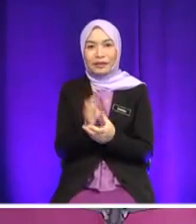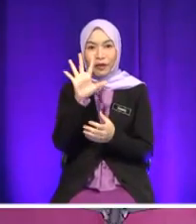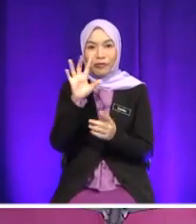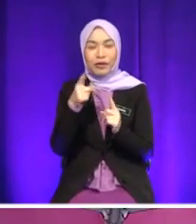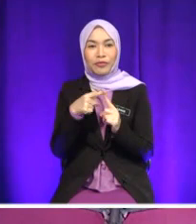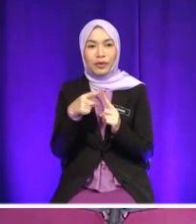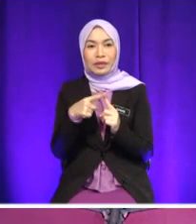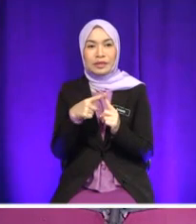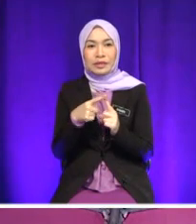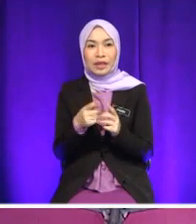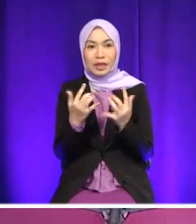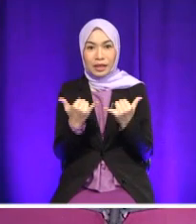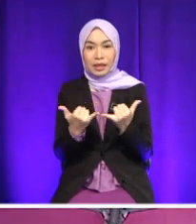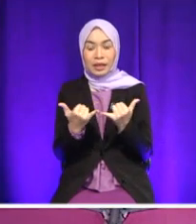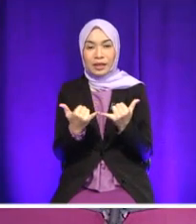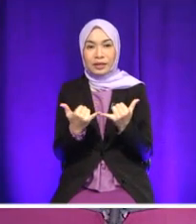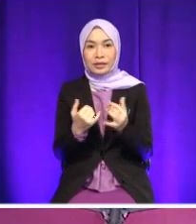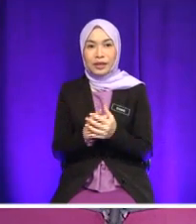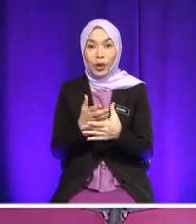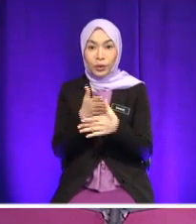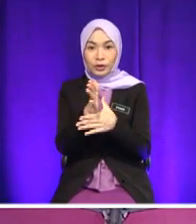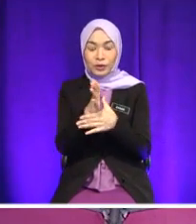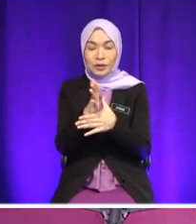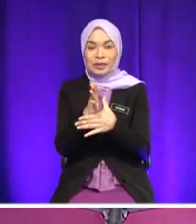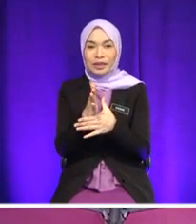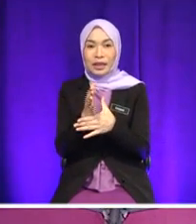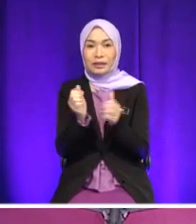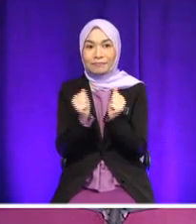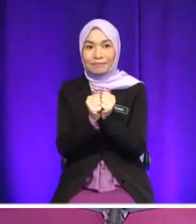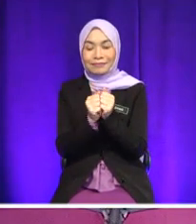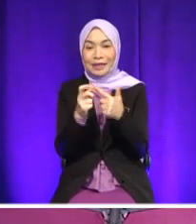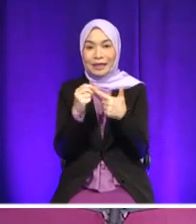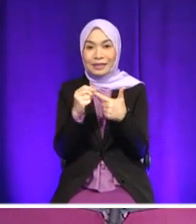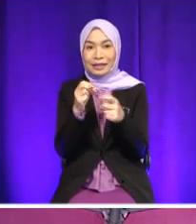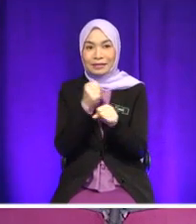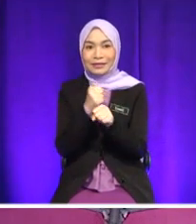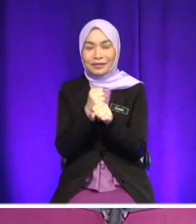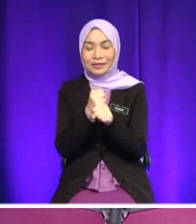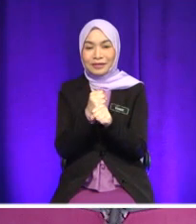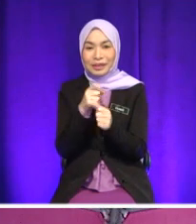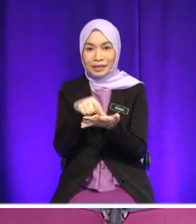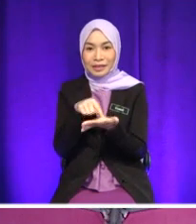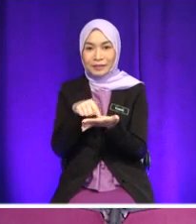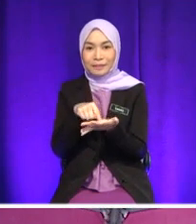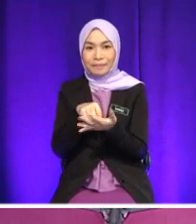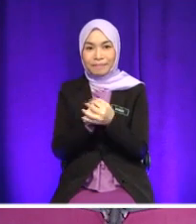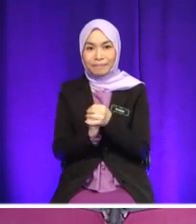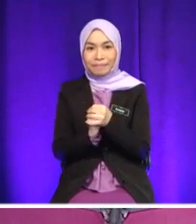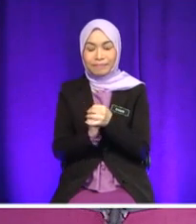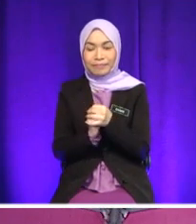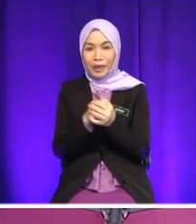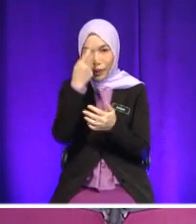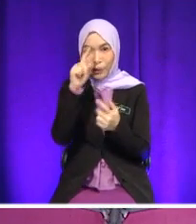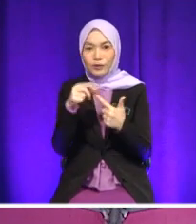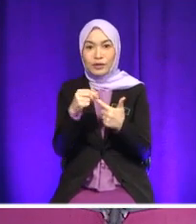on to the second task. Remember, the second task here, right? Remember this one? Yeah. Okay. So for a second